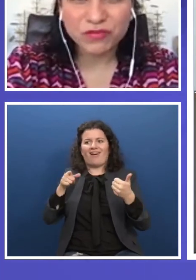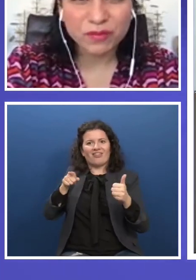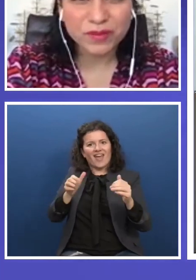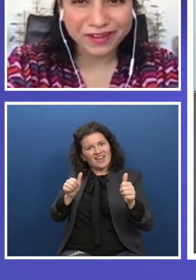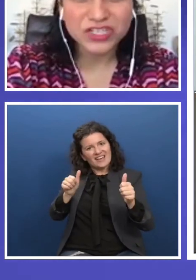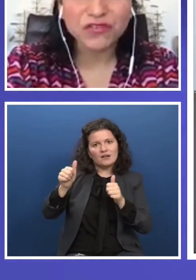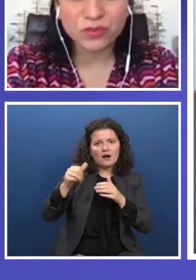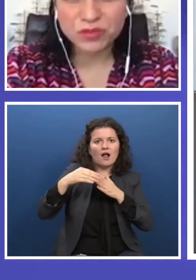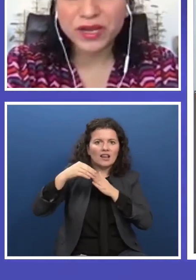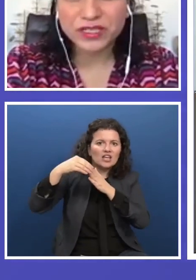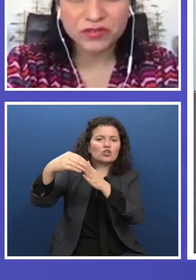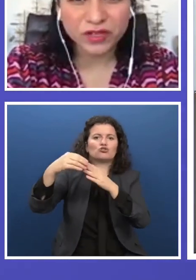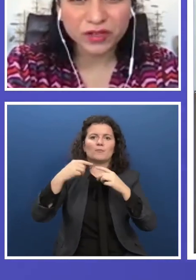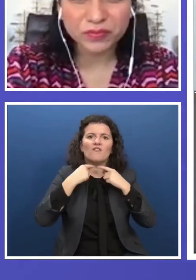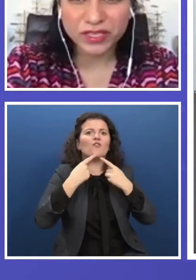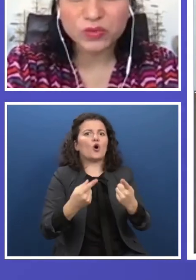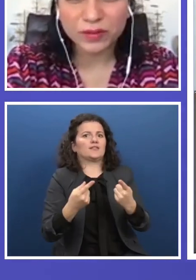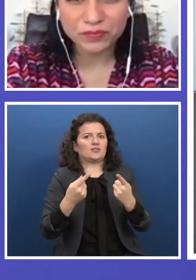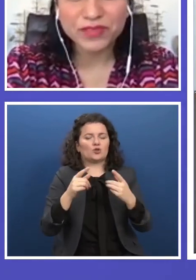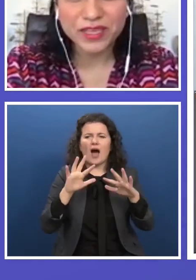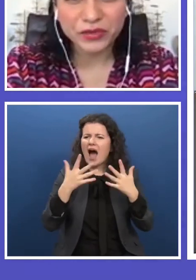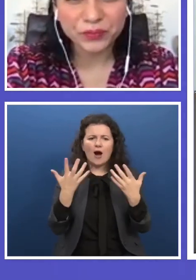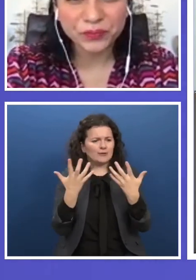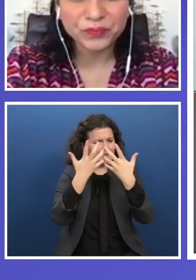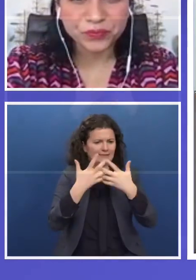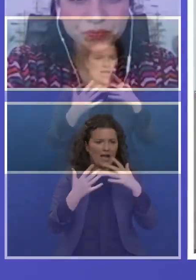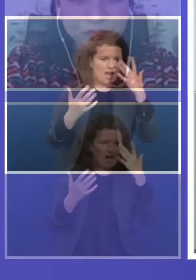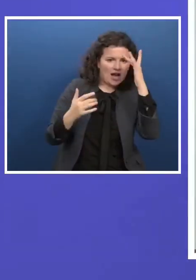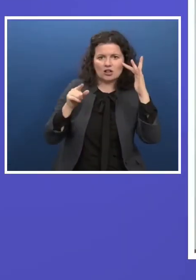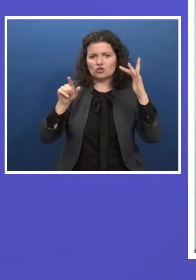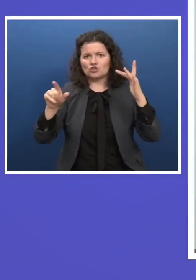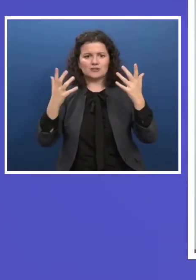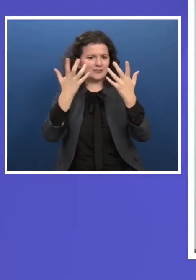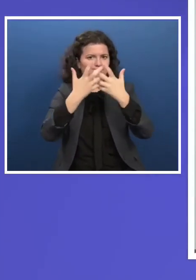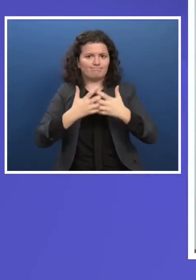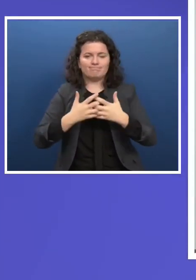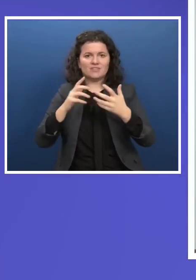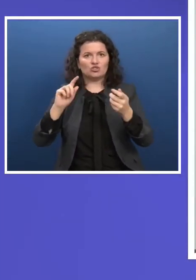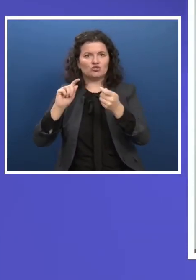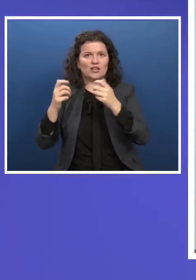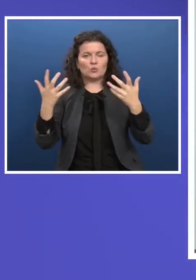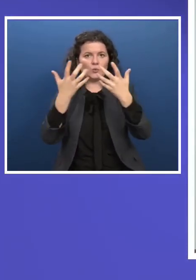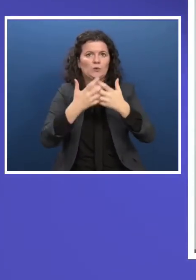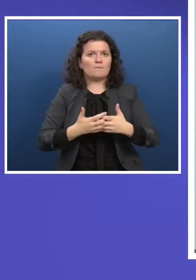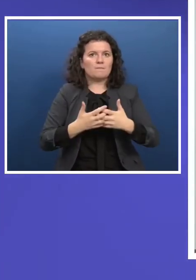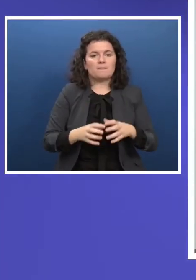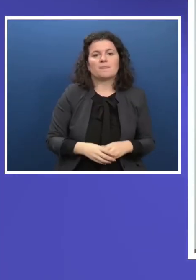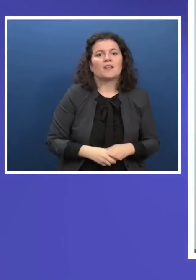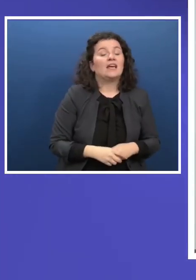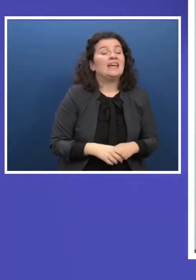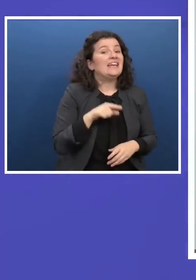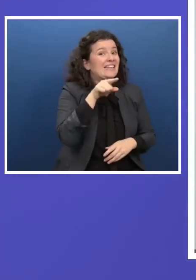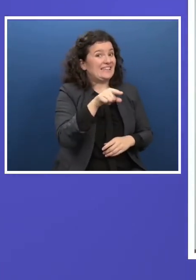chime in from a different perspective as well. Thank you. This is a very sensitive question, and this is what